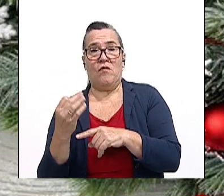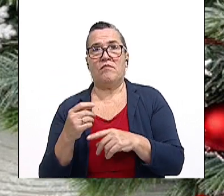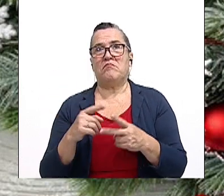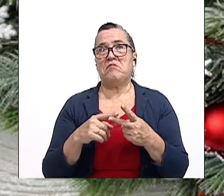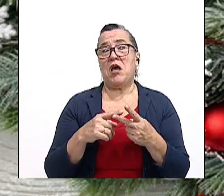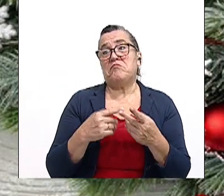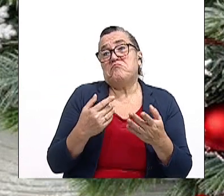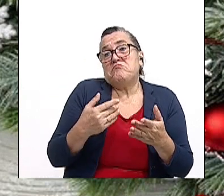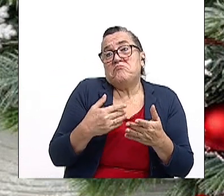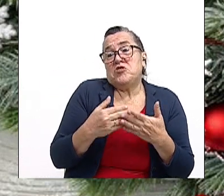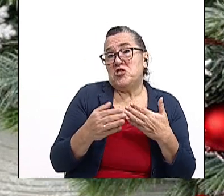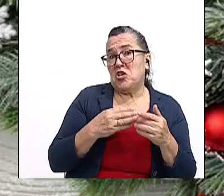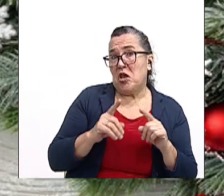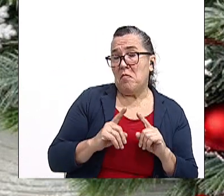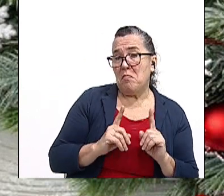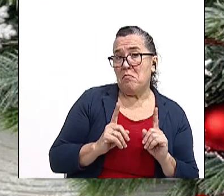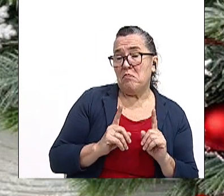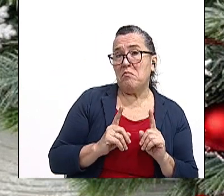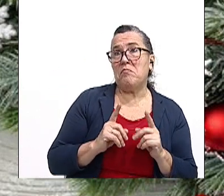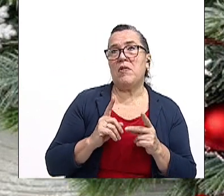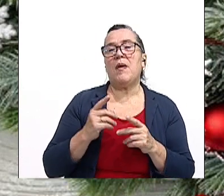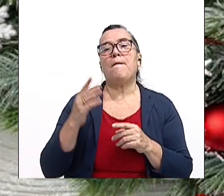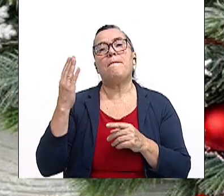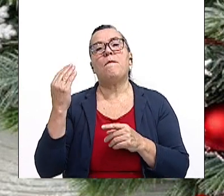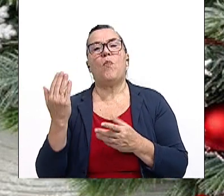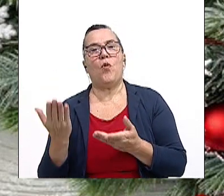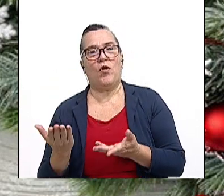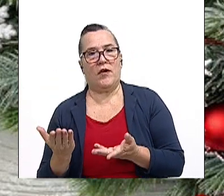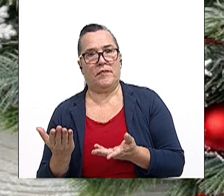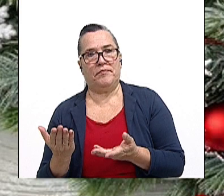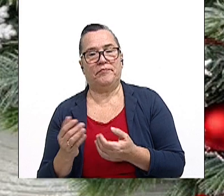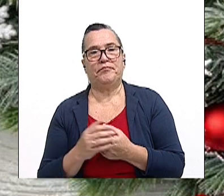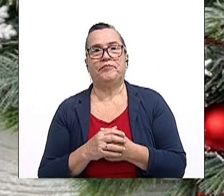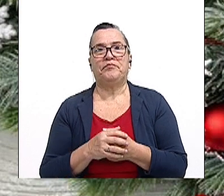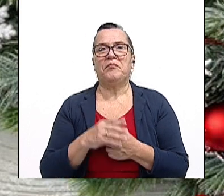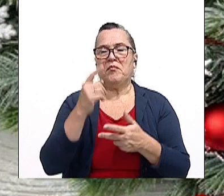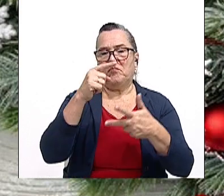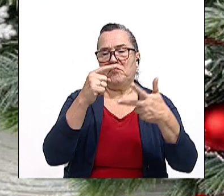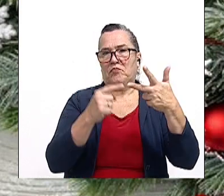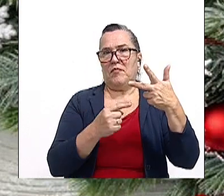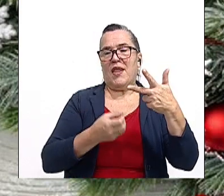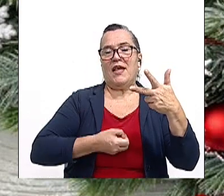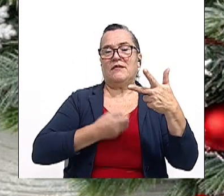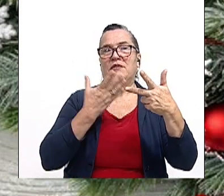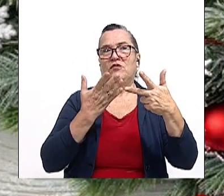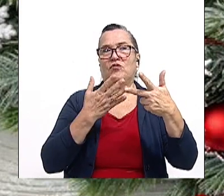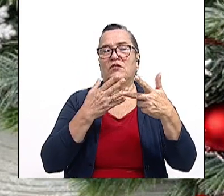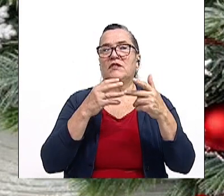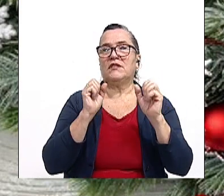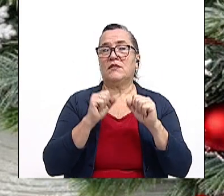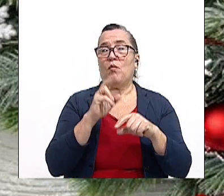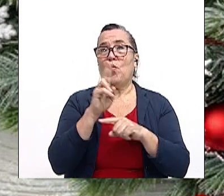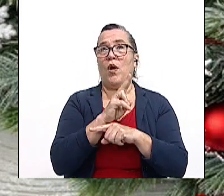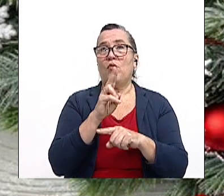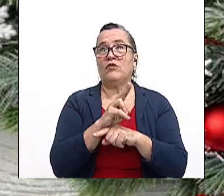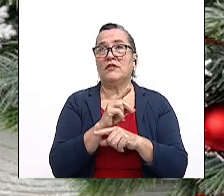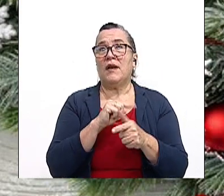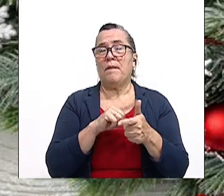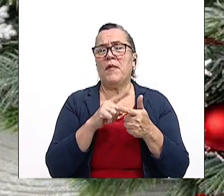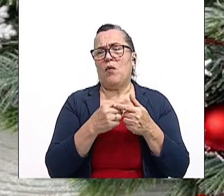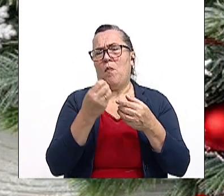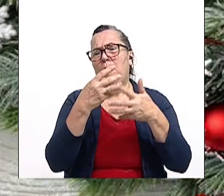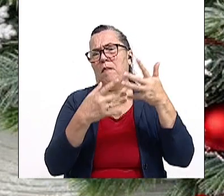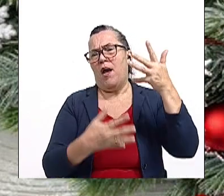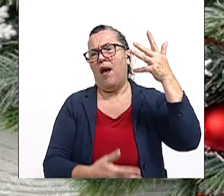however, and because. Okay, these are some of the expressions that you can use, but you can use more